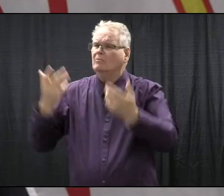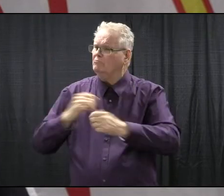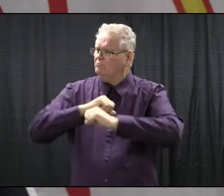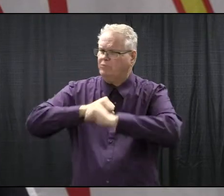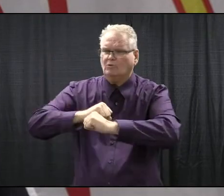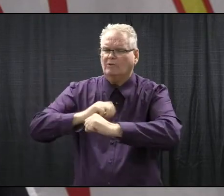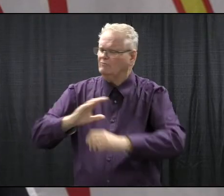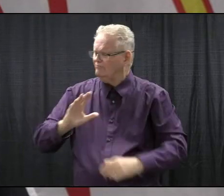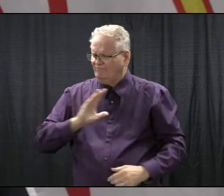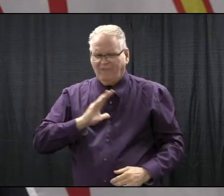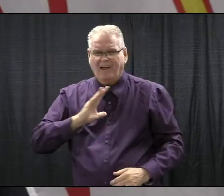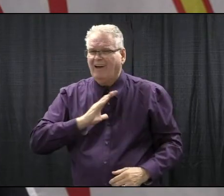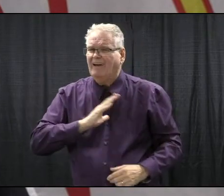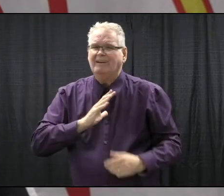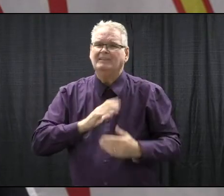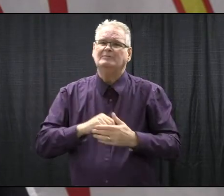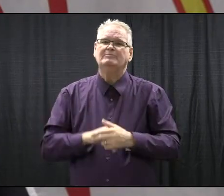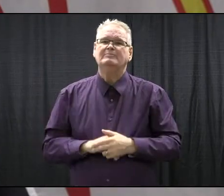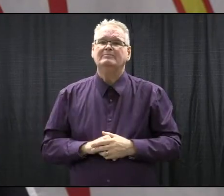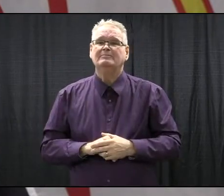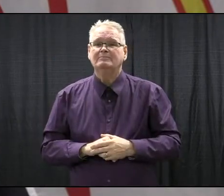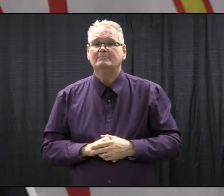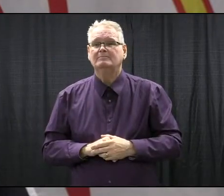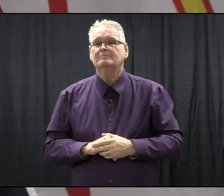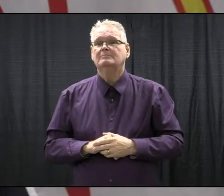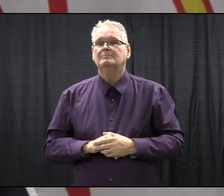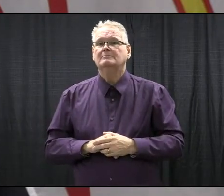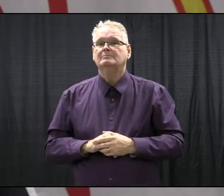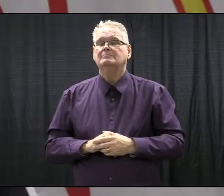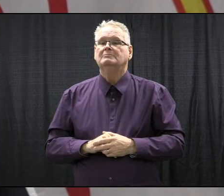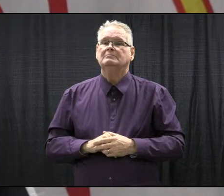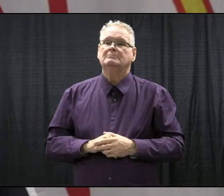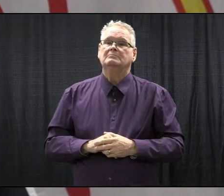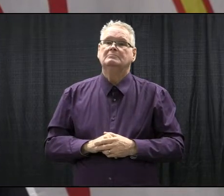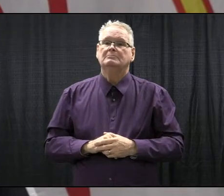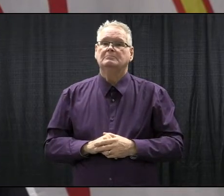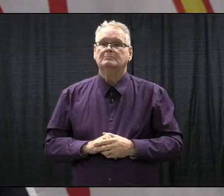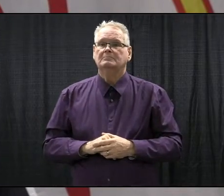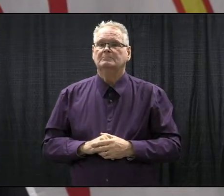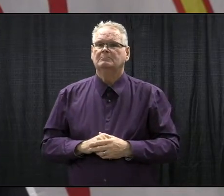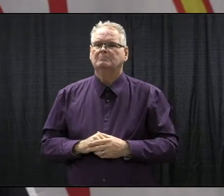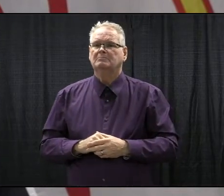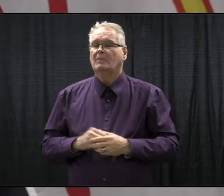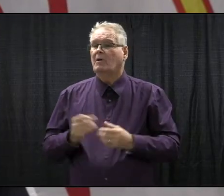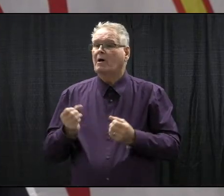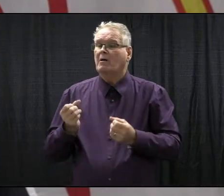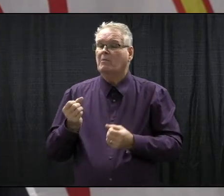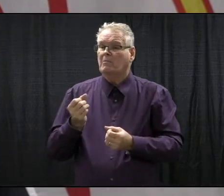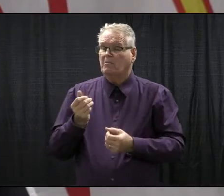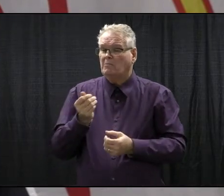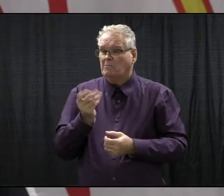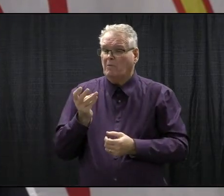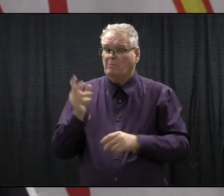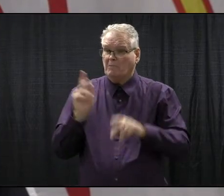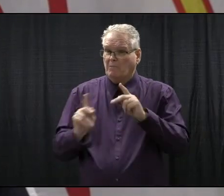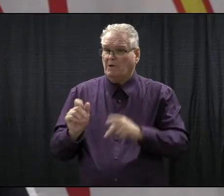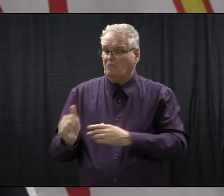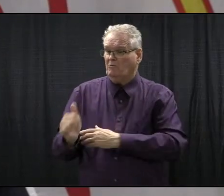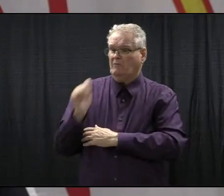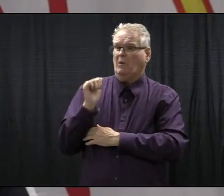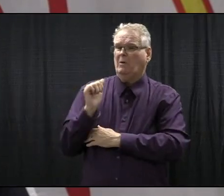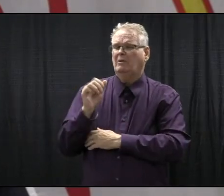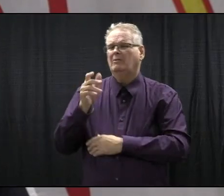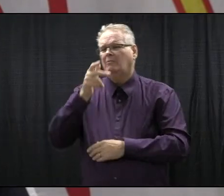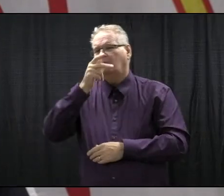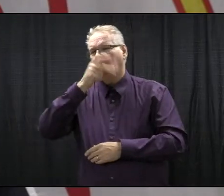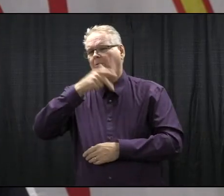my understanding is that the number of people who have actually left is quite small. We have heard that there have been situations that has happened, but the